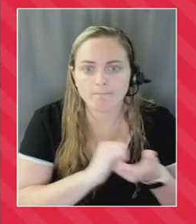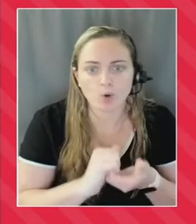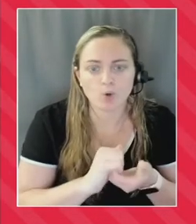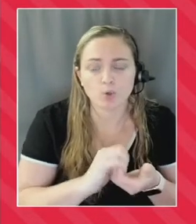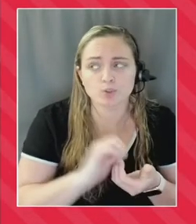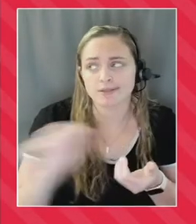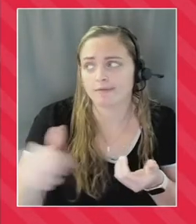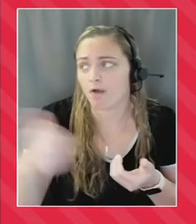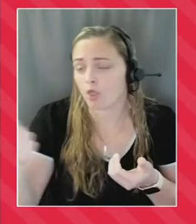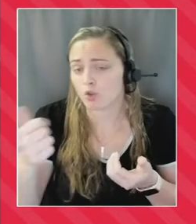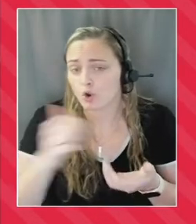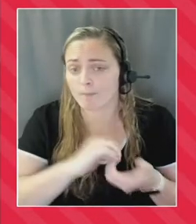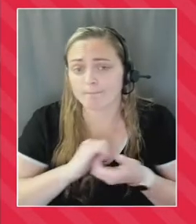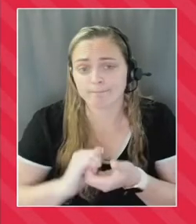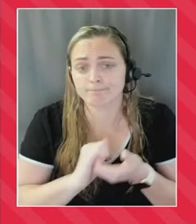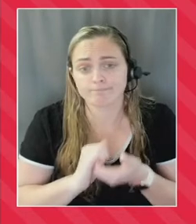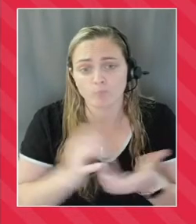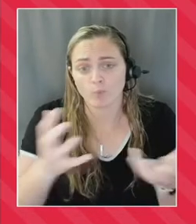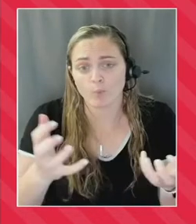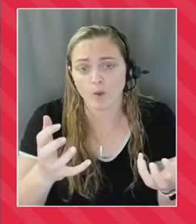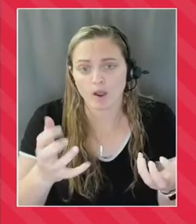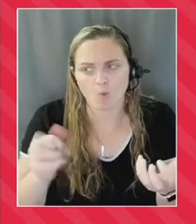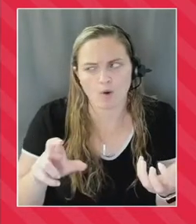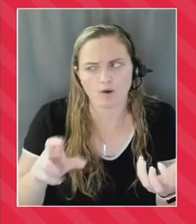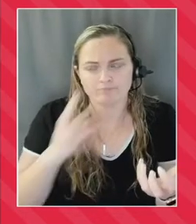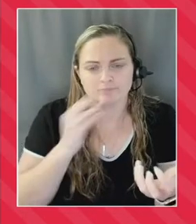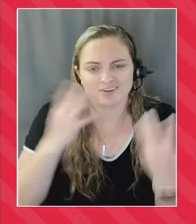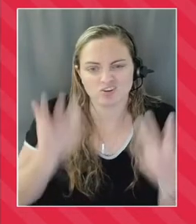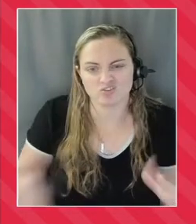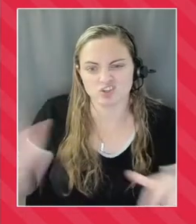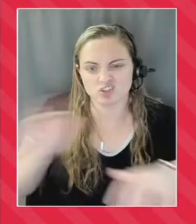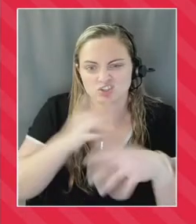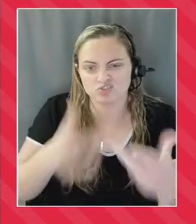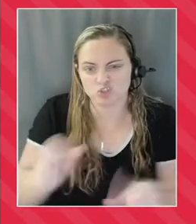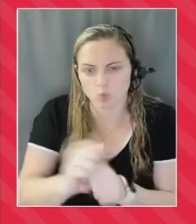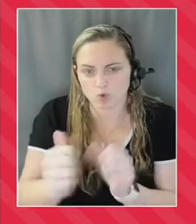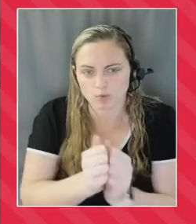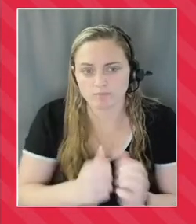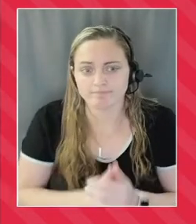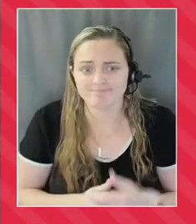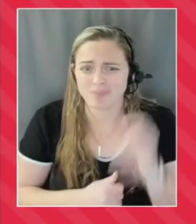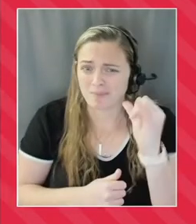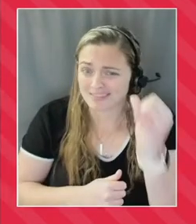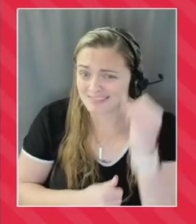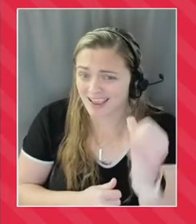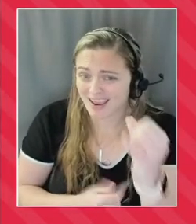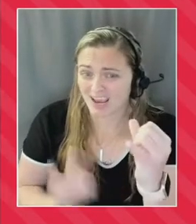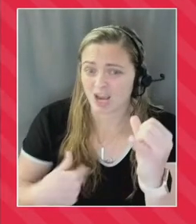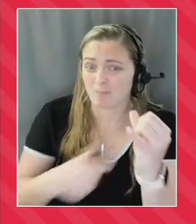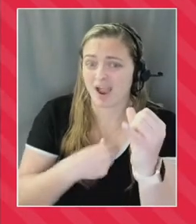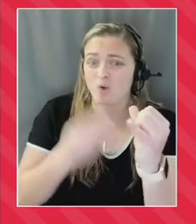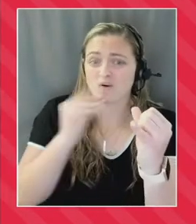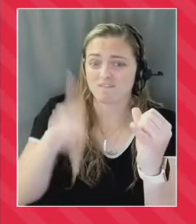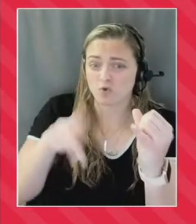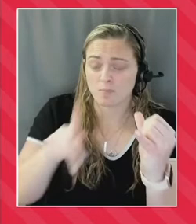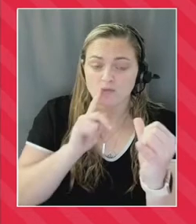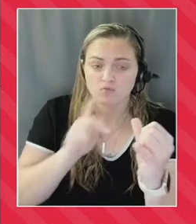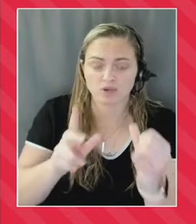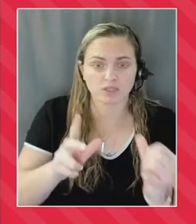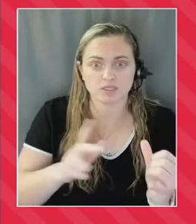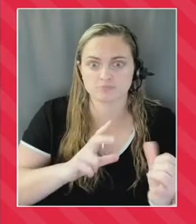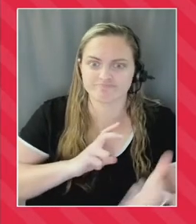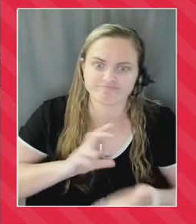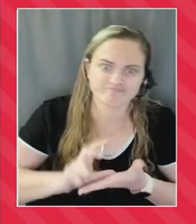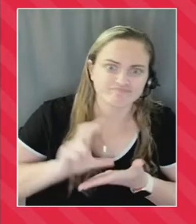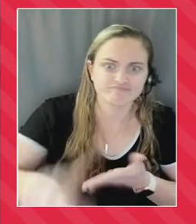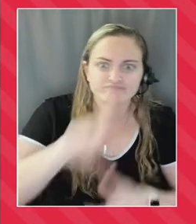we're looking to work with and have worked with. And I, just like you, our food bank is really vested in ensuring that